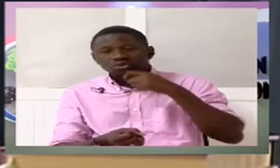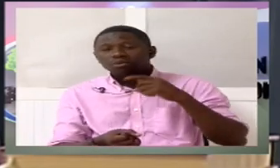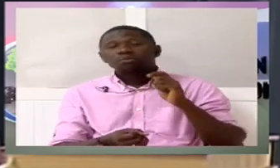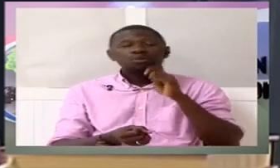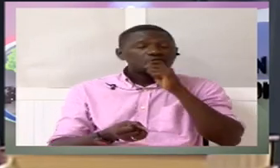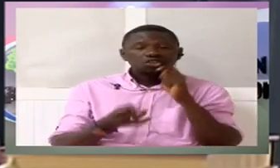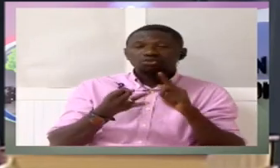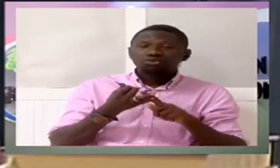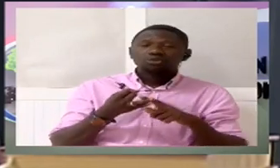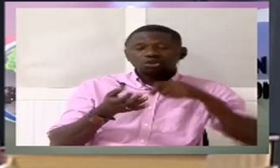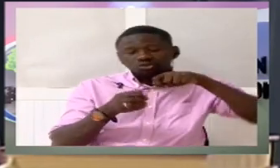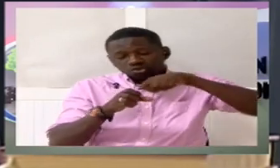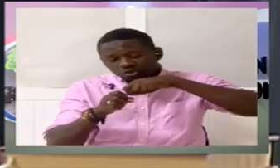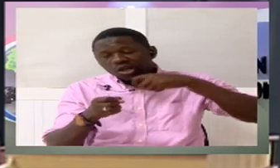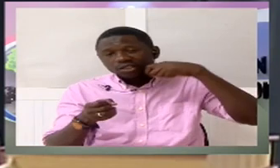toothpaste,